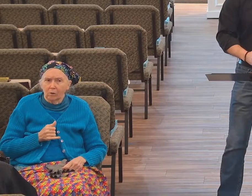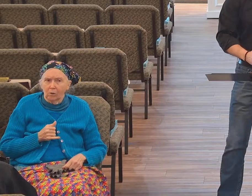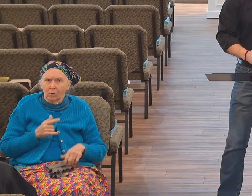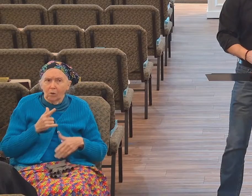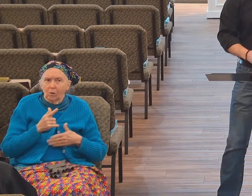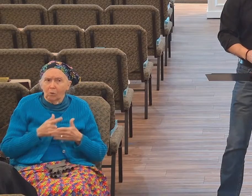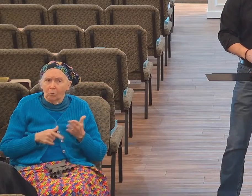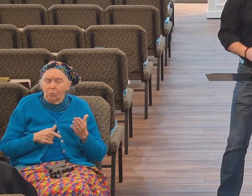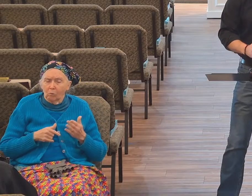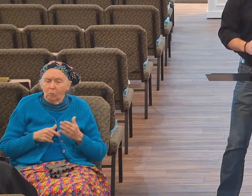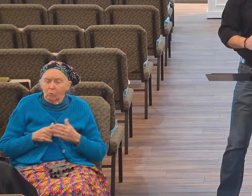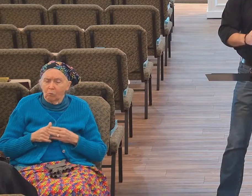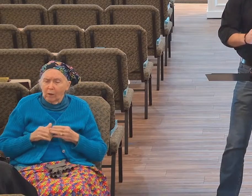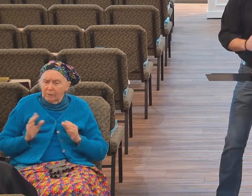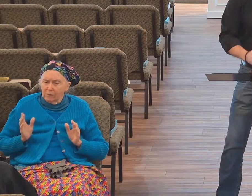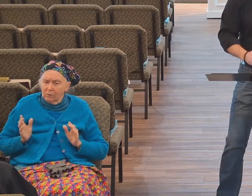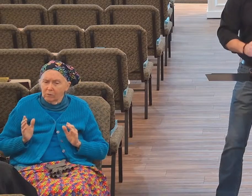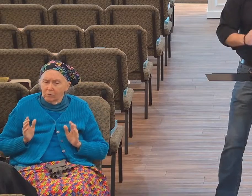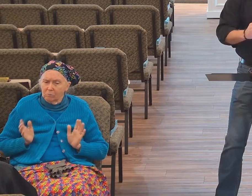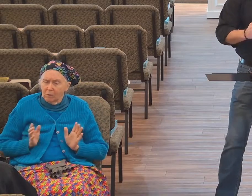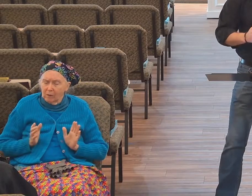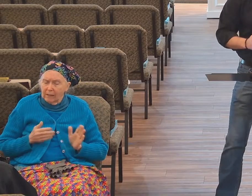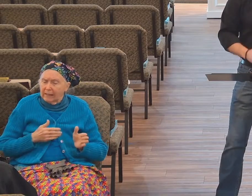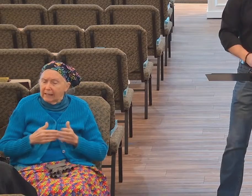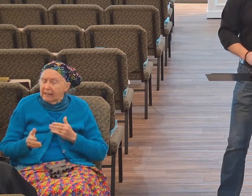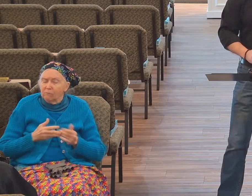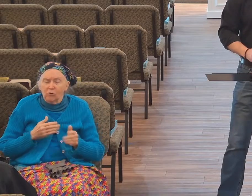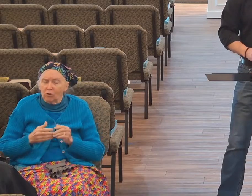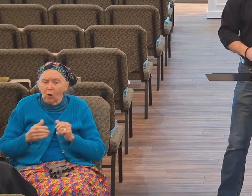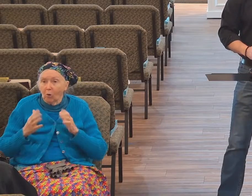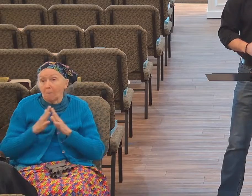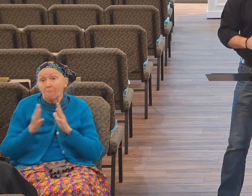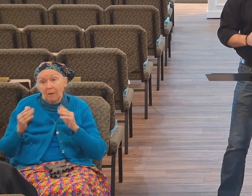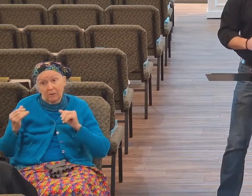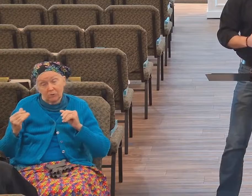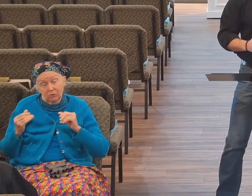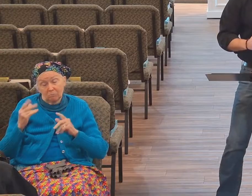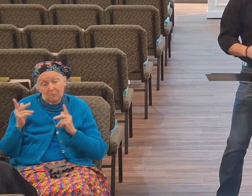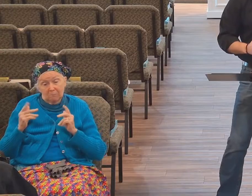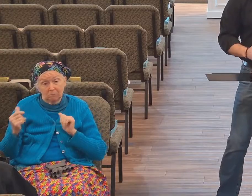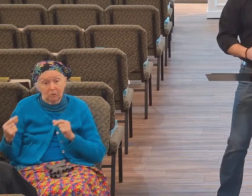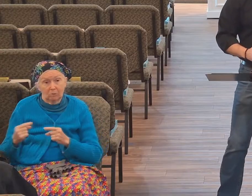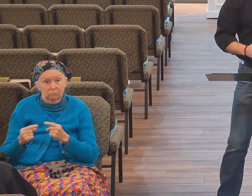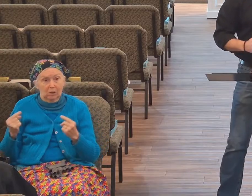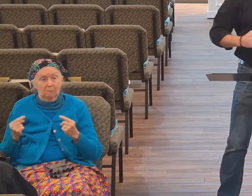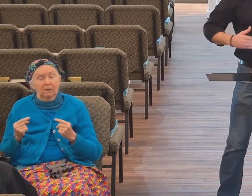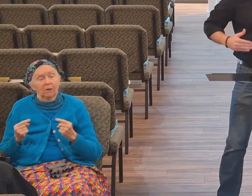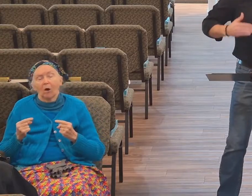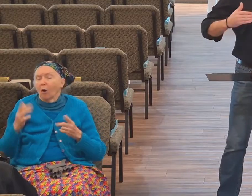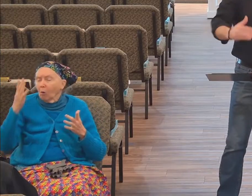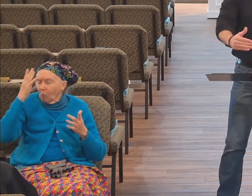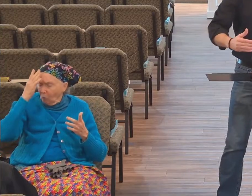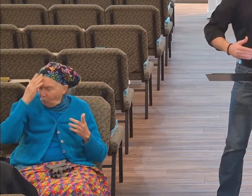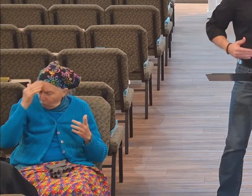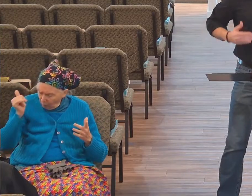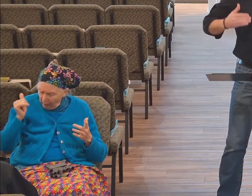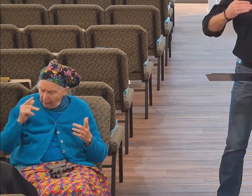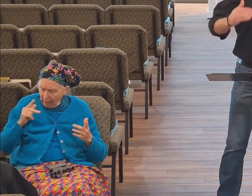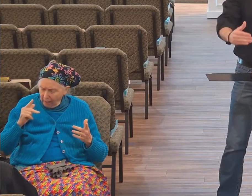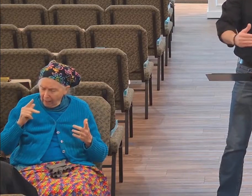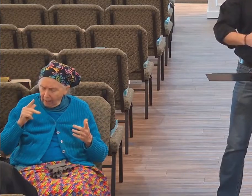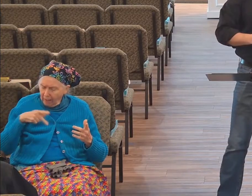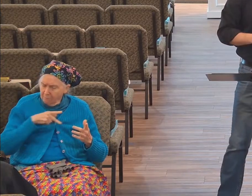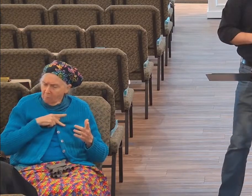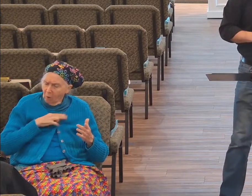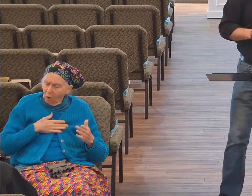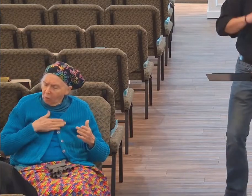here? Okay? In spite of much opposition, what's Paul's motivation here? Like, why would he be willing to? Why were they